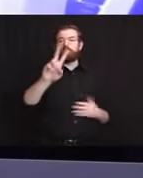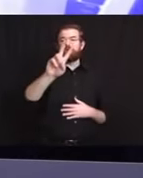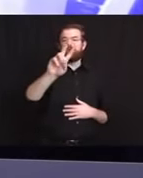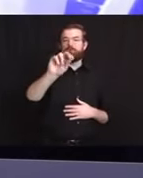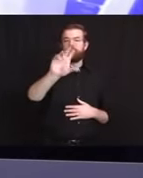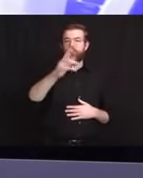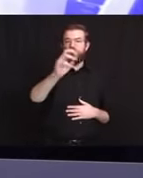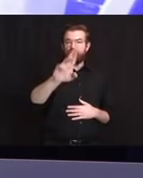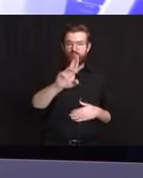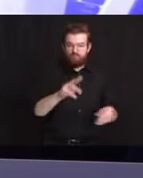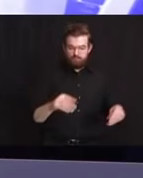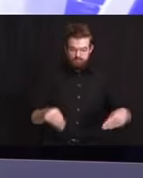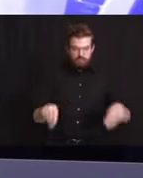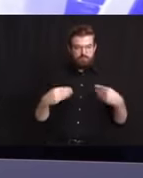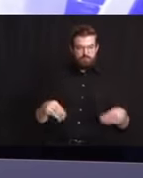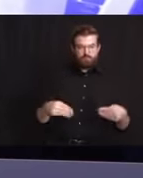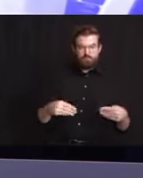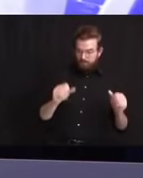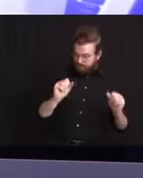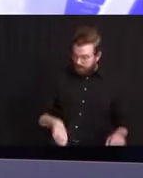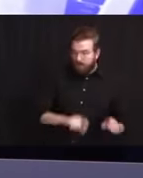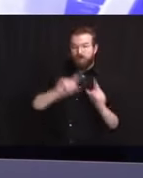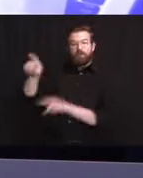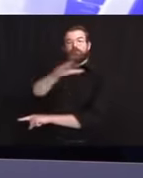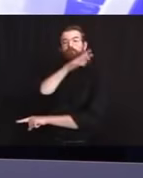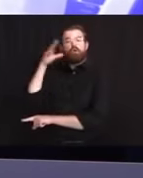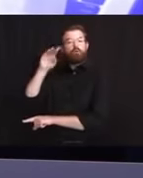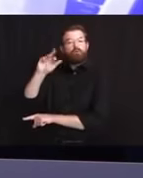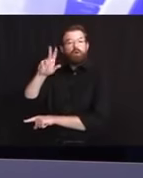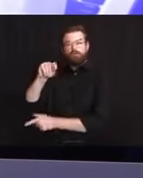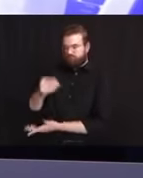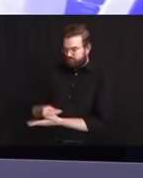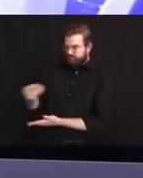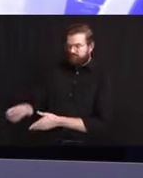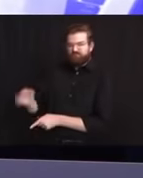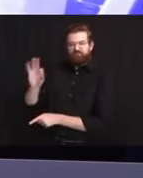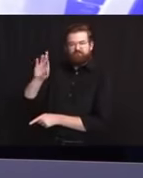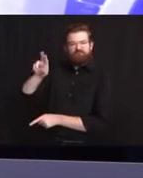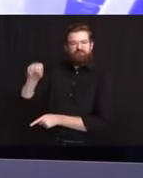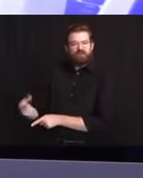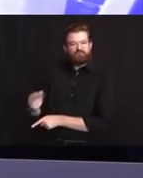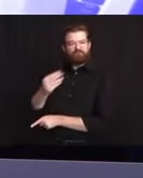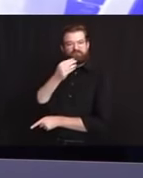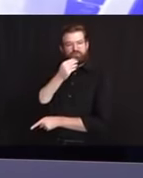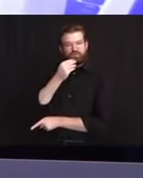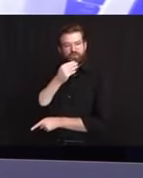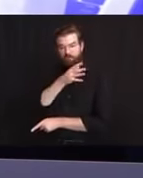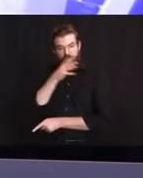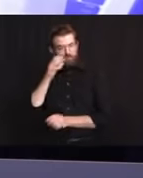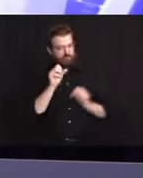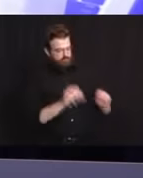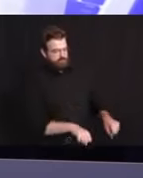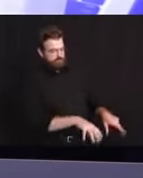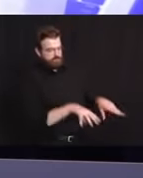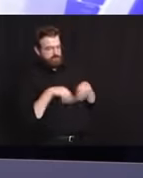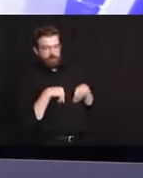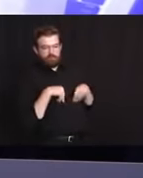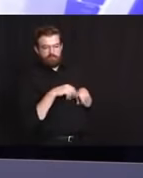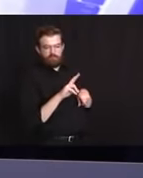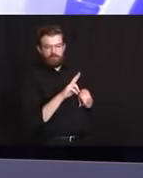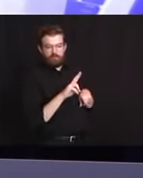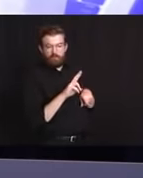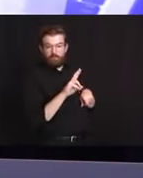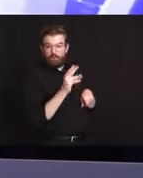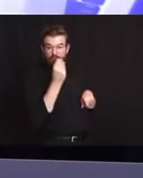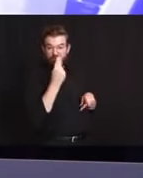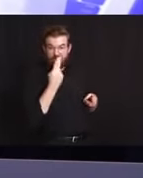Jersey. Certified farmers can accept both WIC and senior farmers market vouchers. Seniors receive